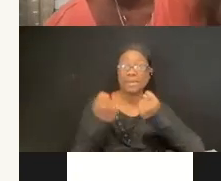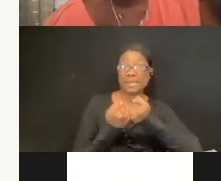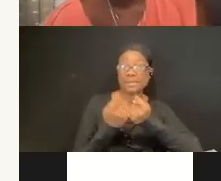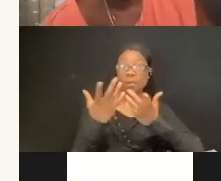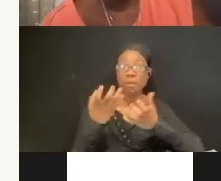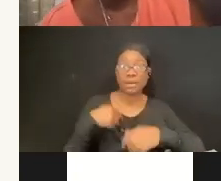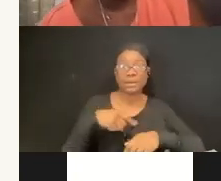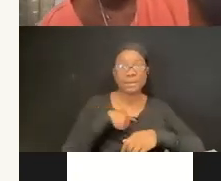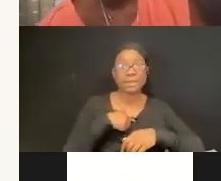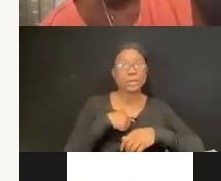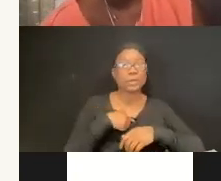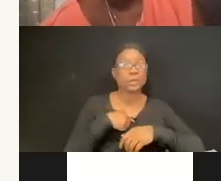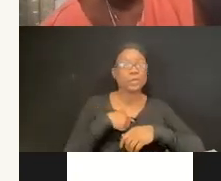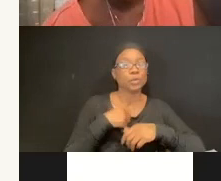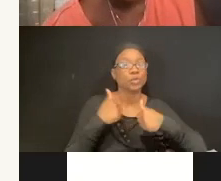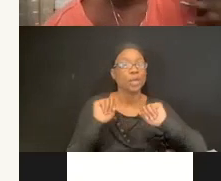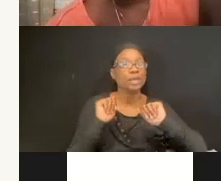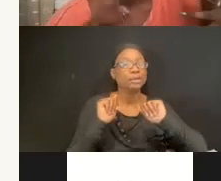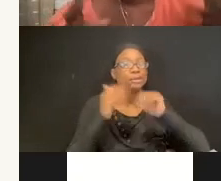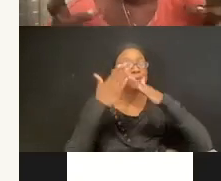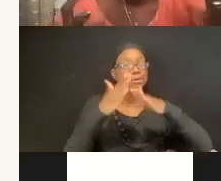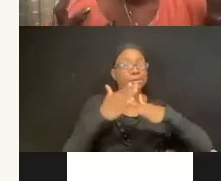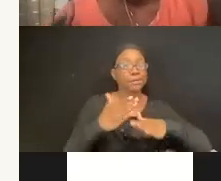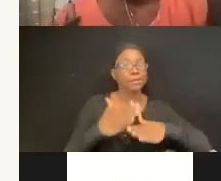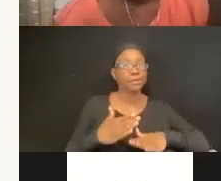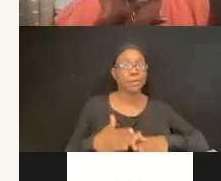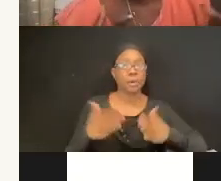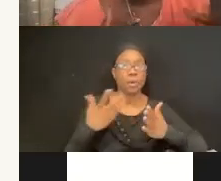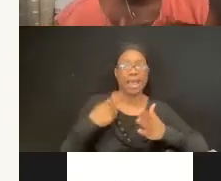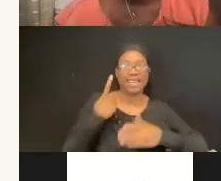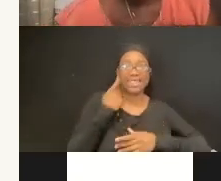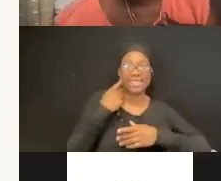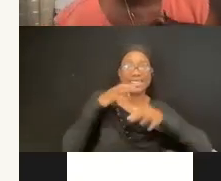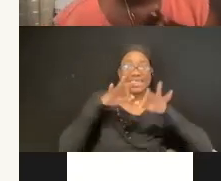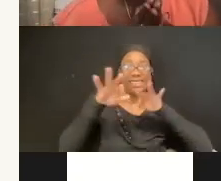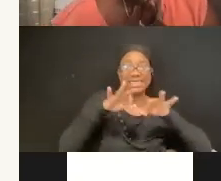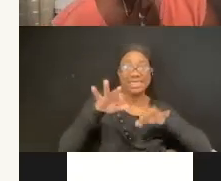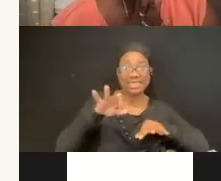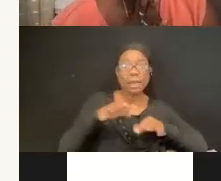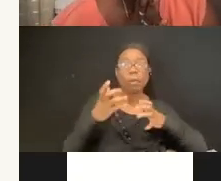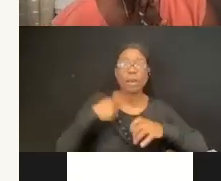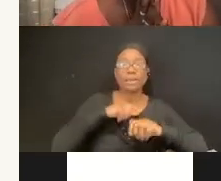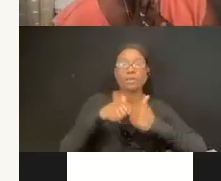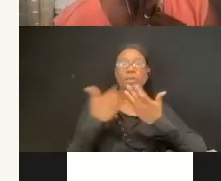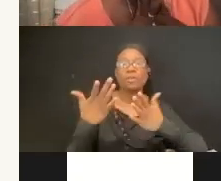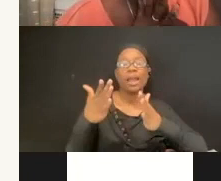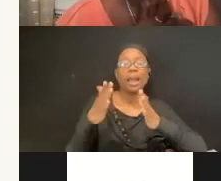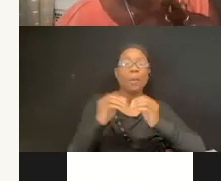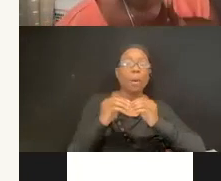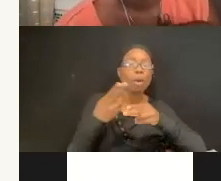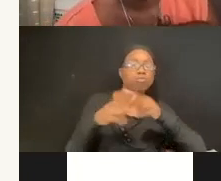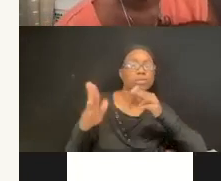the things down that I covered on the previous slide into a smaller kind of timeline. And so I want for